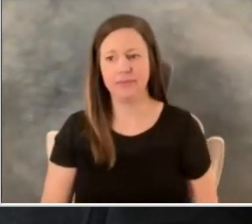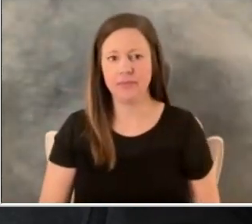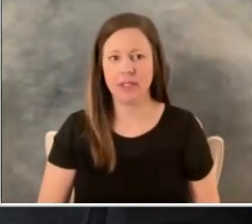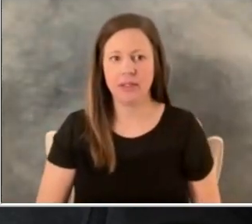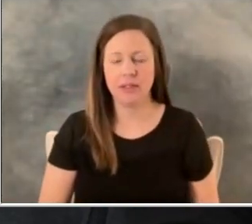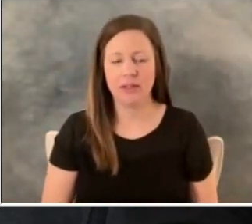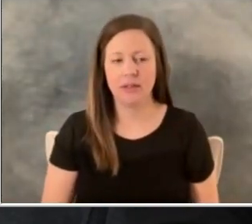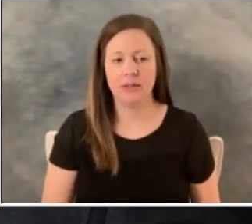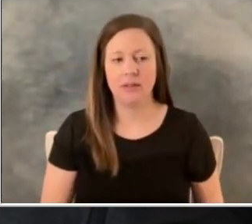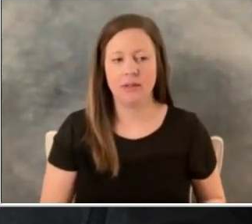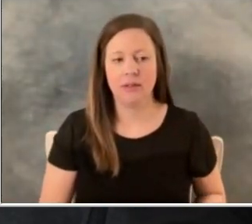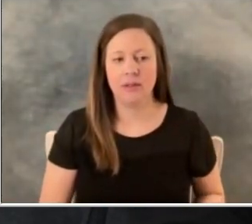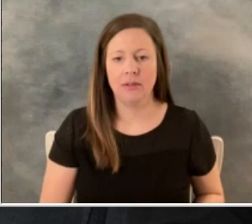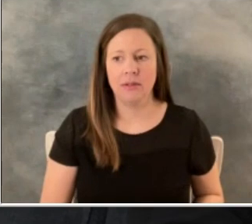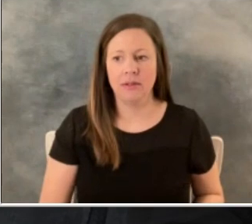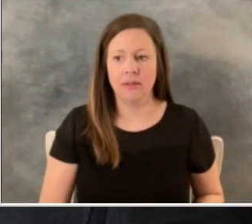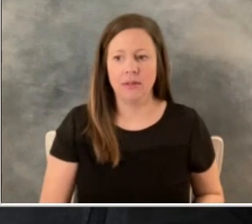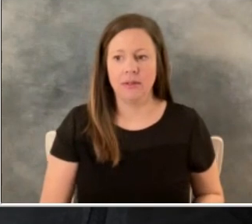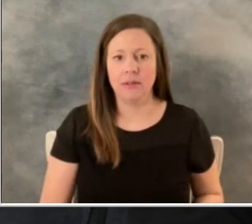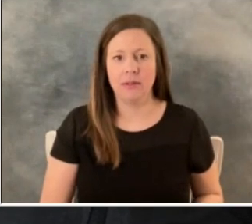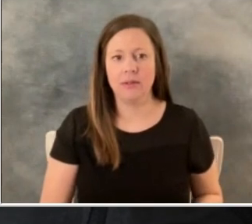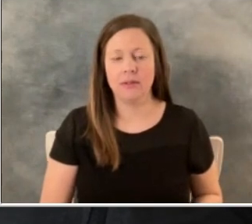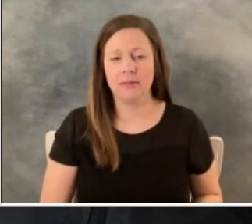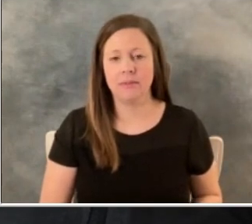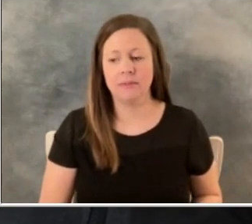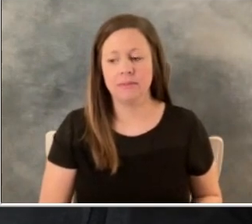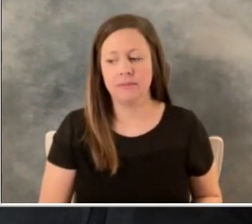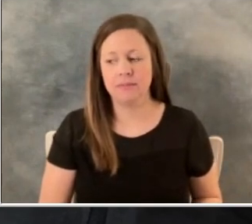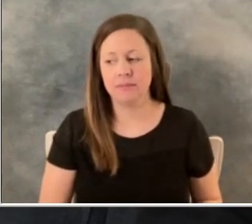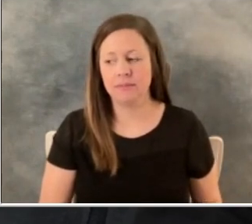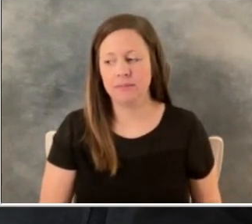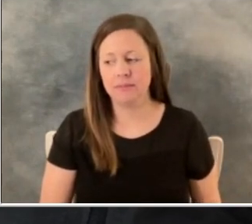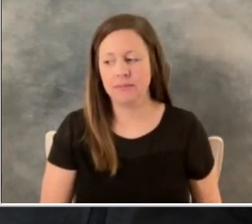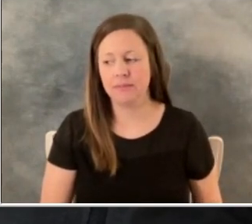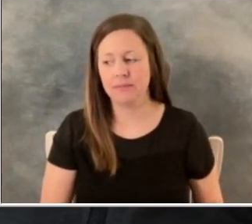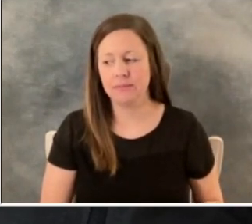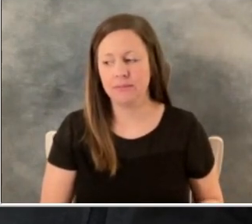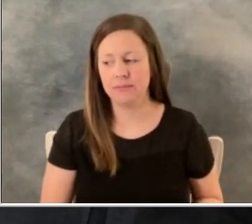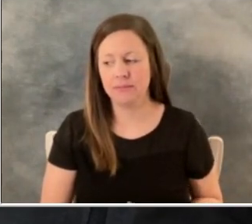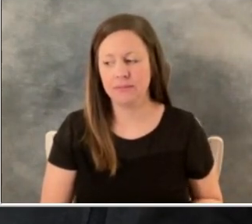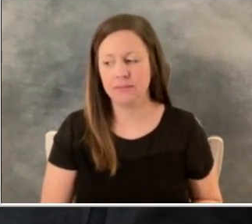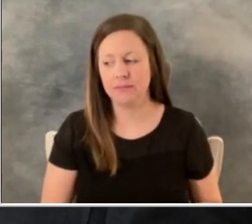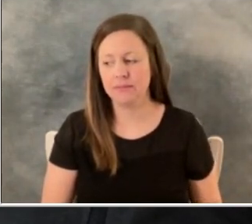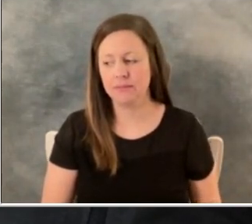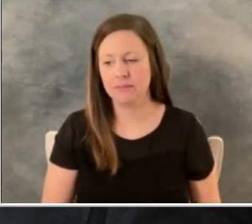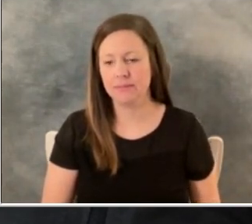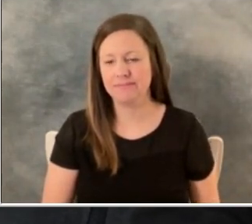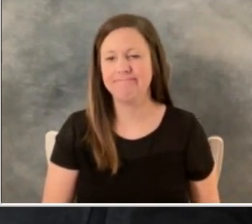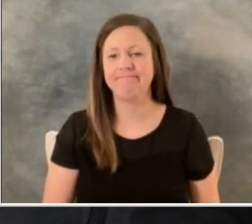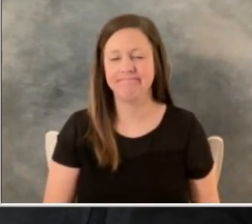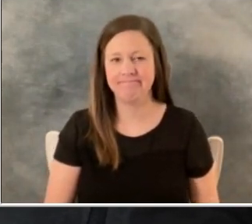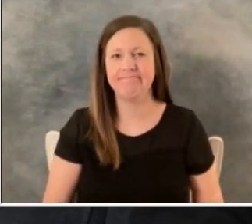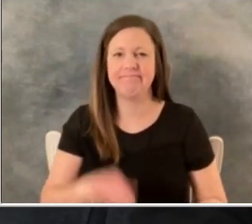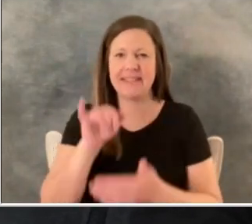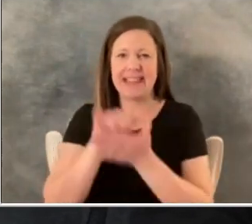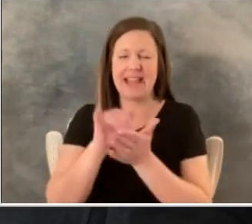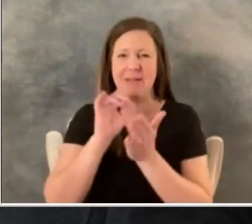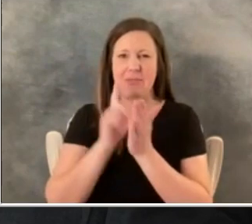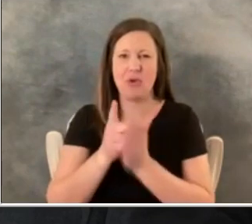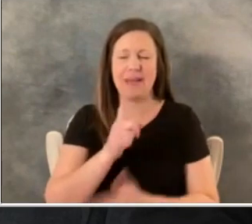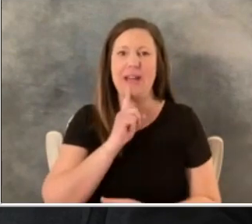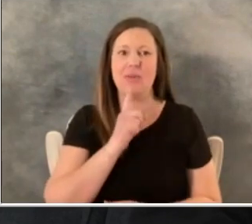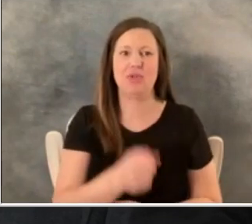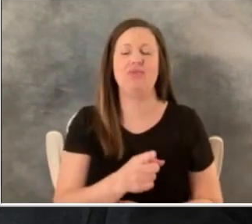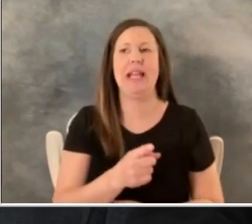Yeah, in that moment, I would like to say that it was so, intense. It was so